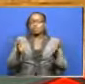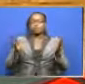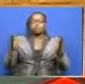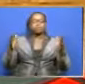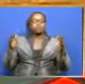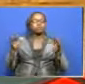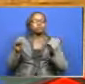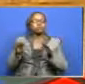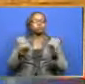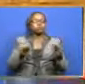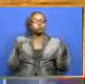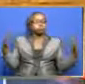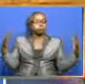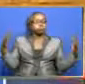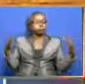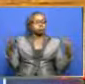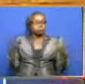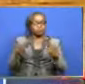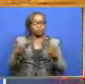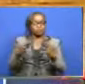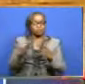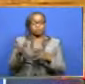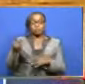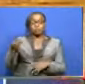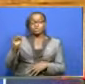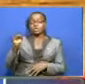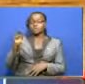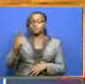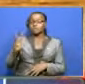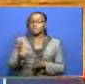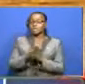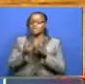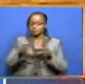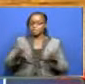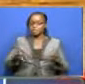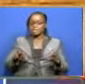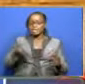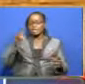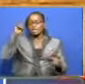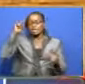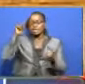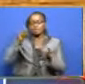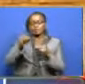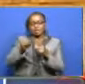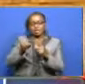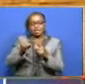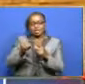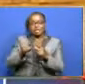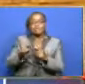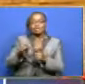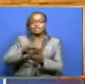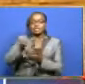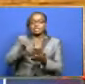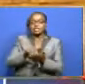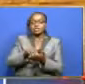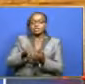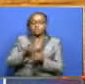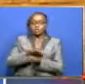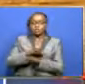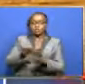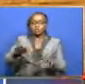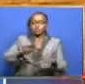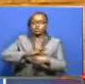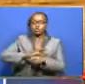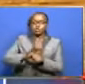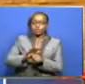even as it singled out public service vehicles and markets as the main drivers of the spread of COVID-19. Health Chief Administrative